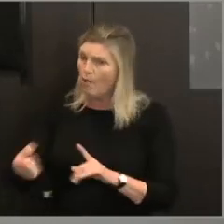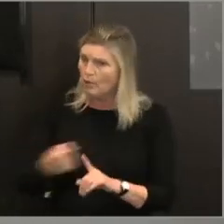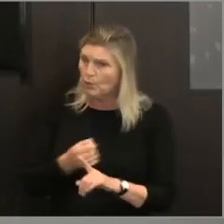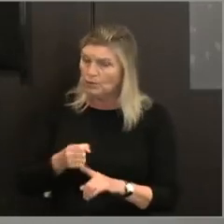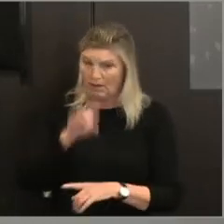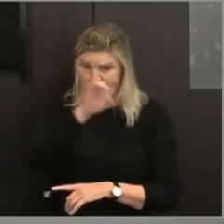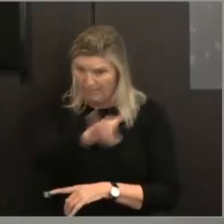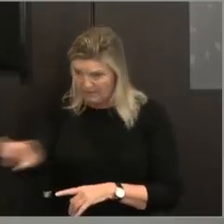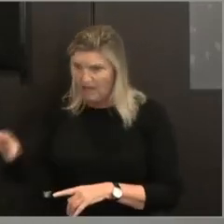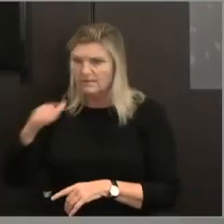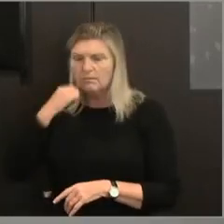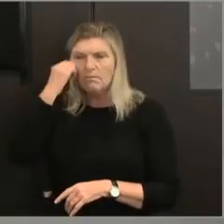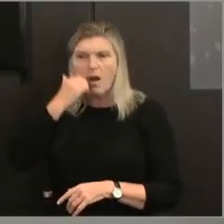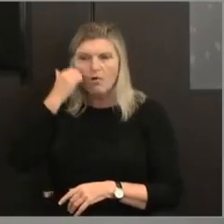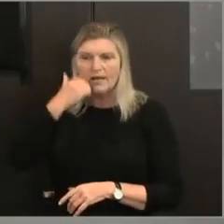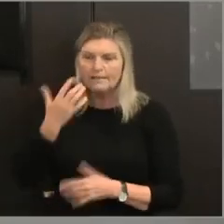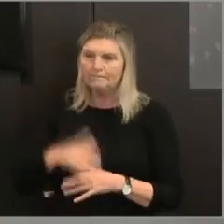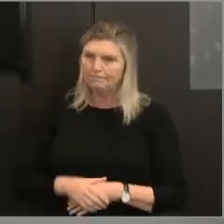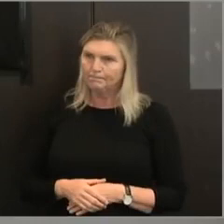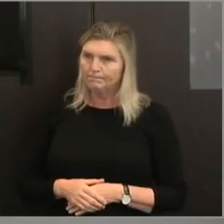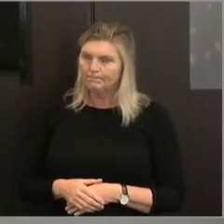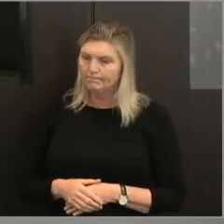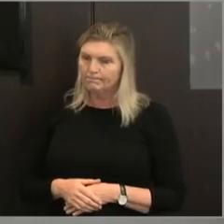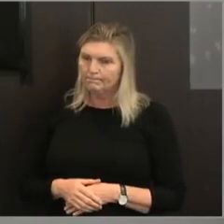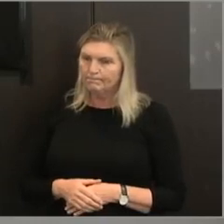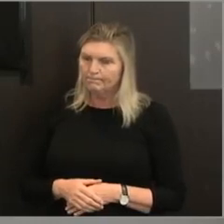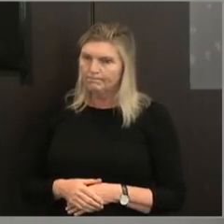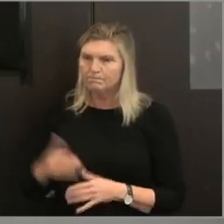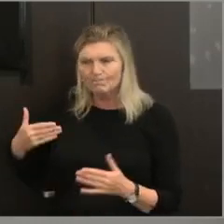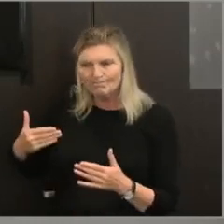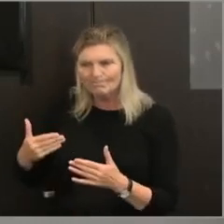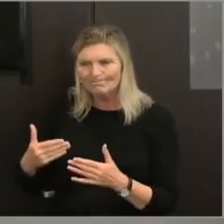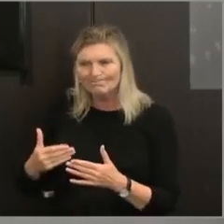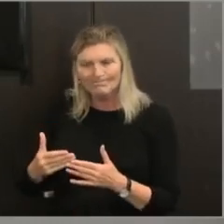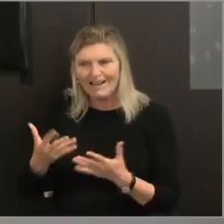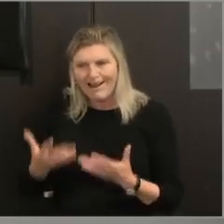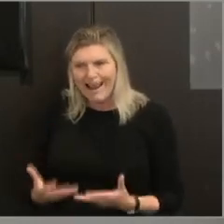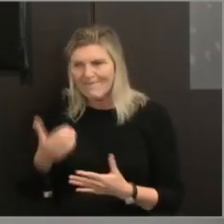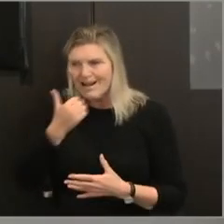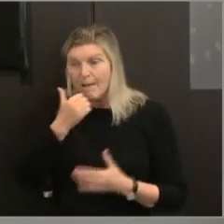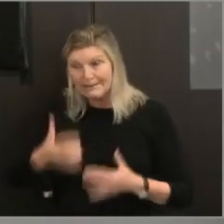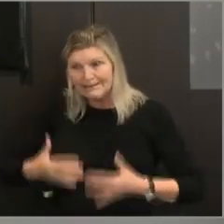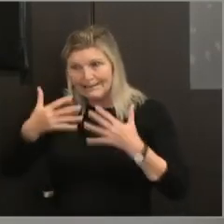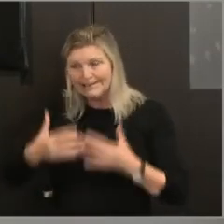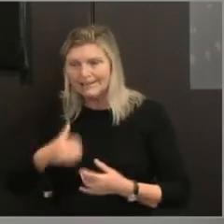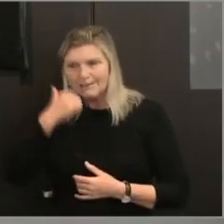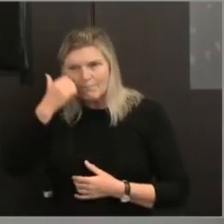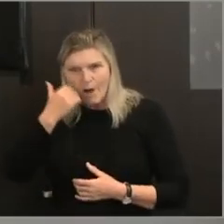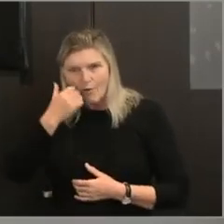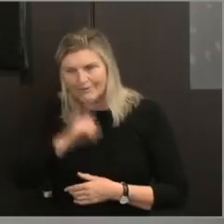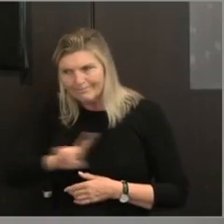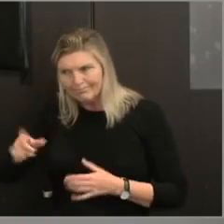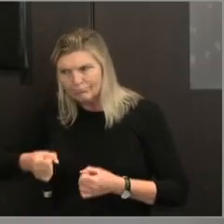Māori. For some time now, the statistics about Māori overrepresentation in negative social